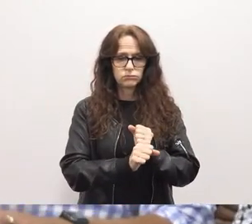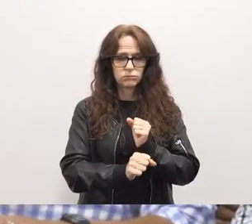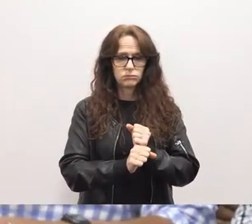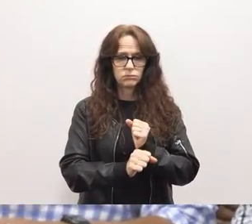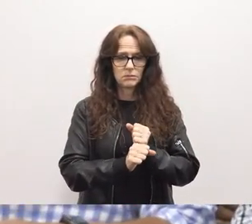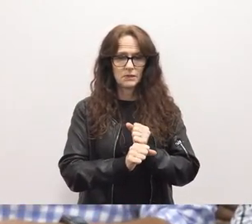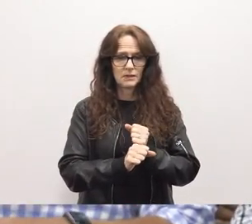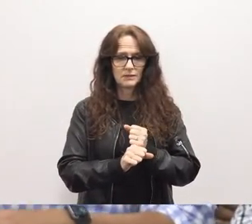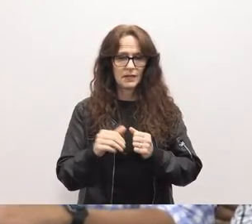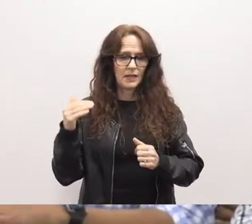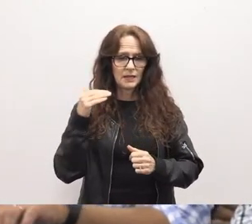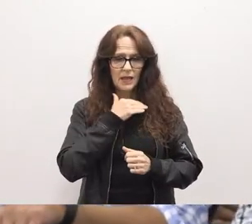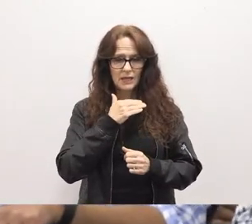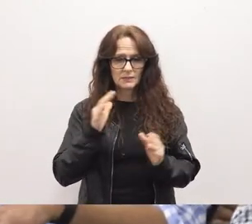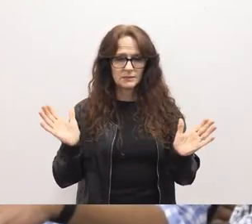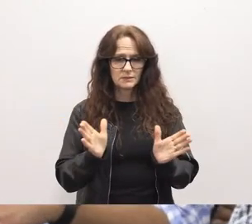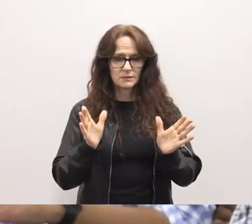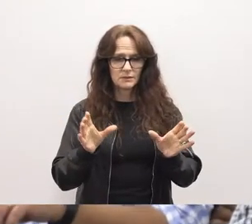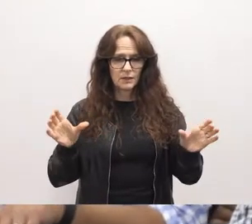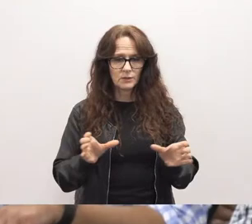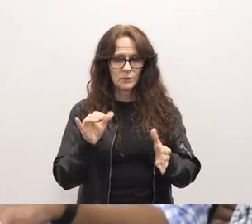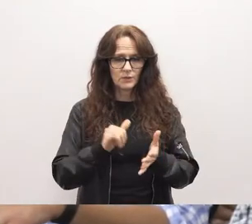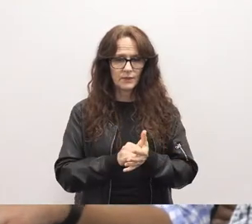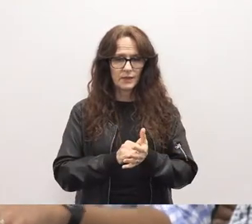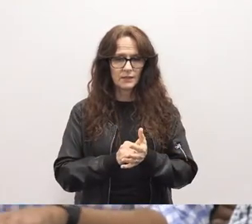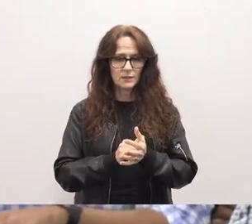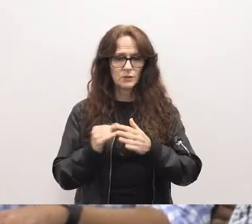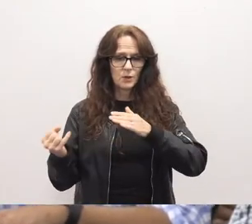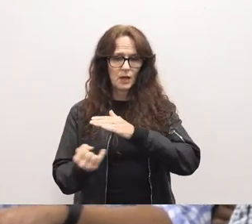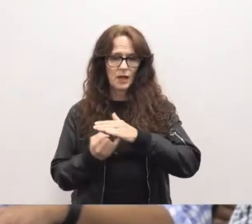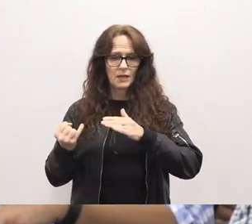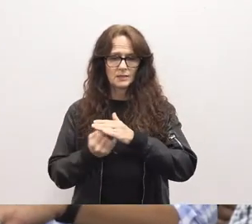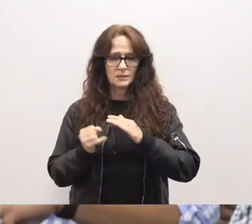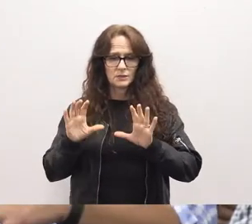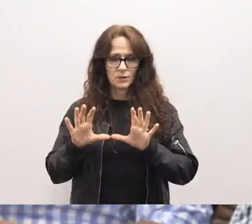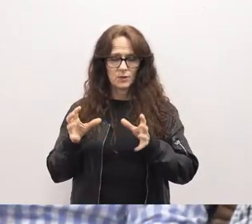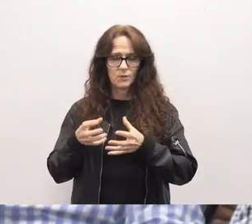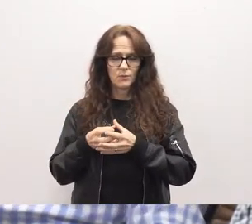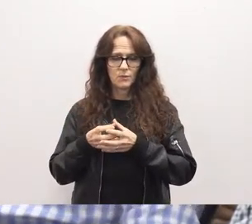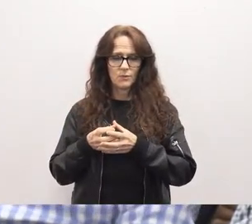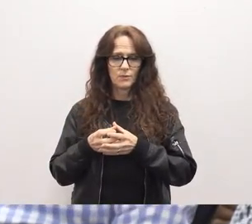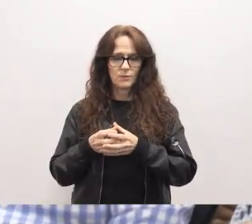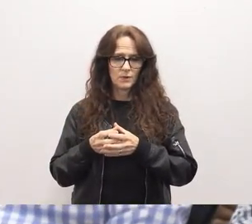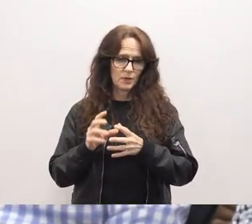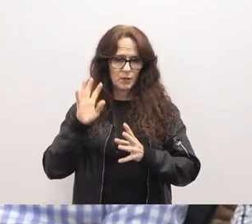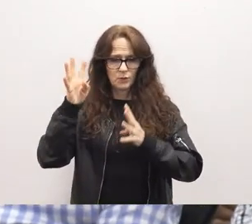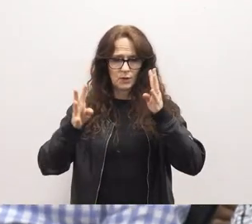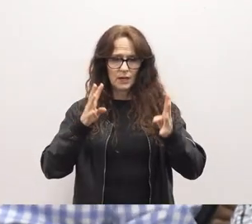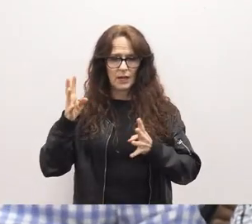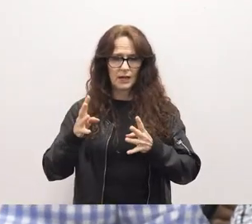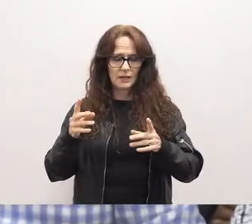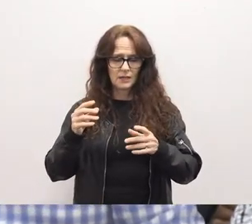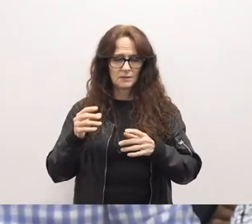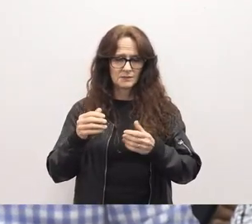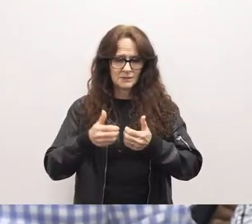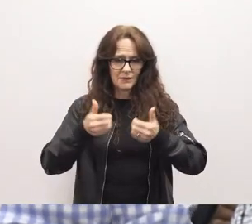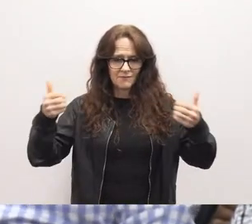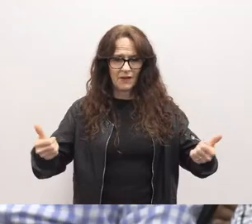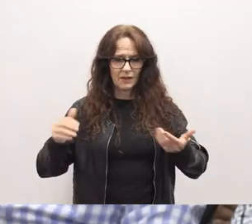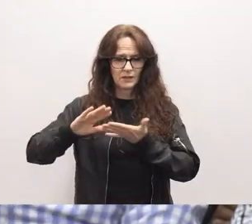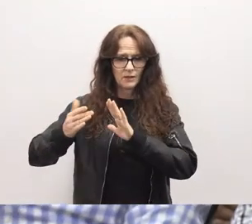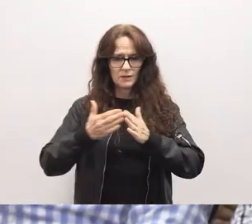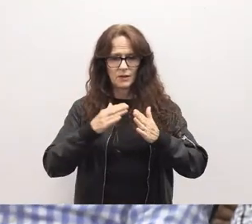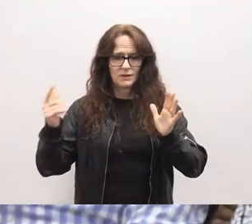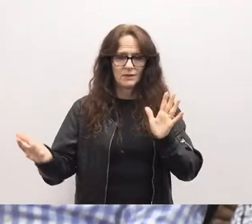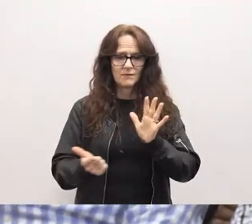and outright lies. In doing so, you isolated your constituency, you created rifts within the community, and you ultimately